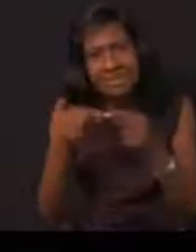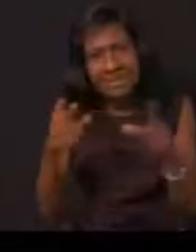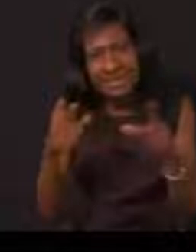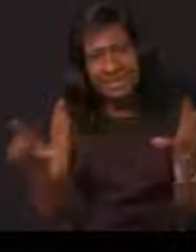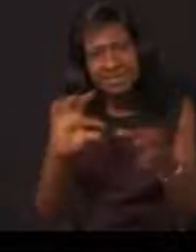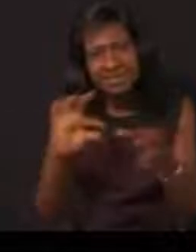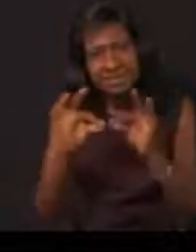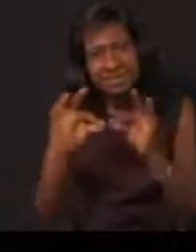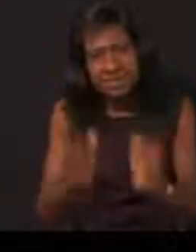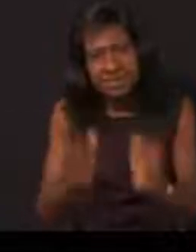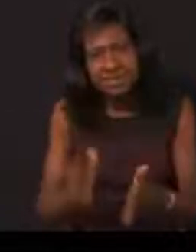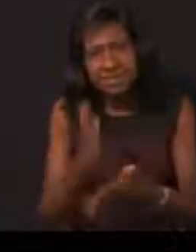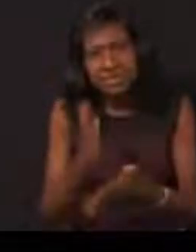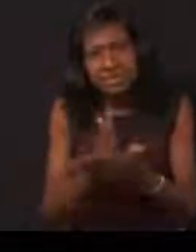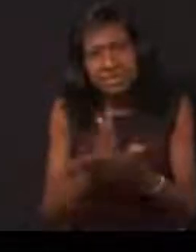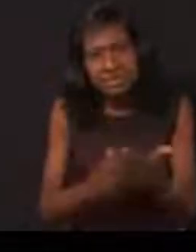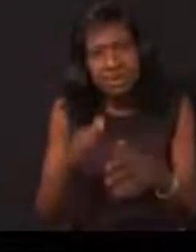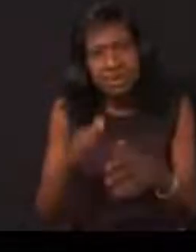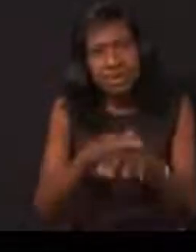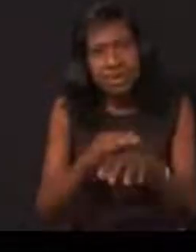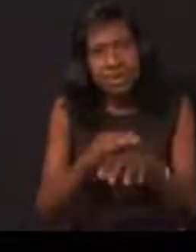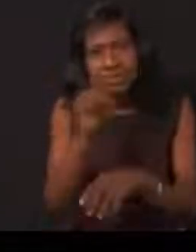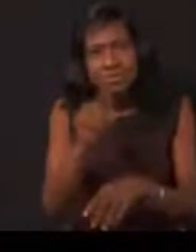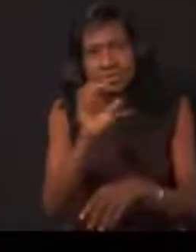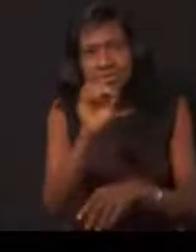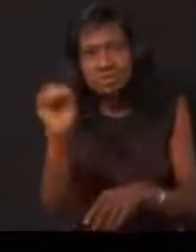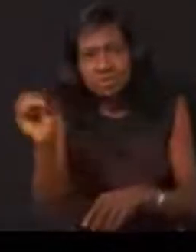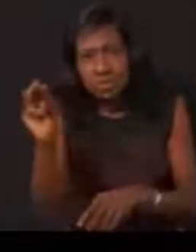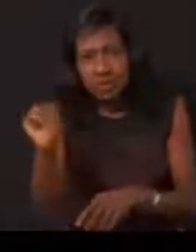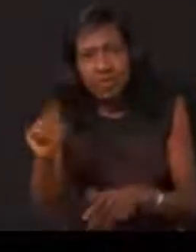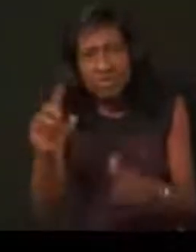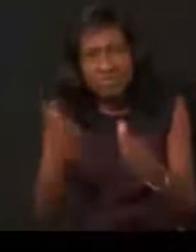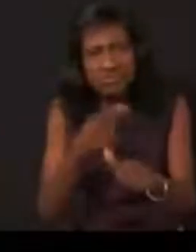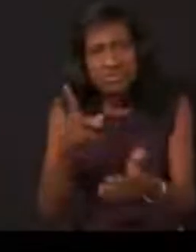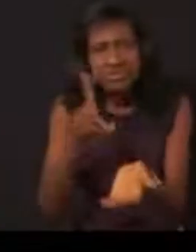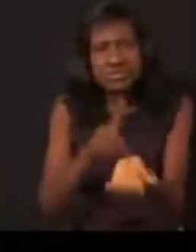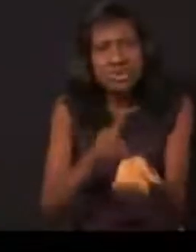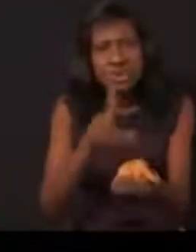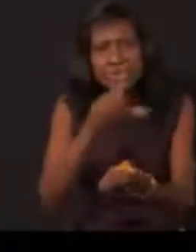media joining us via Zoom. We first go to Dr. Lee.